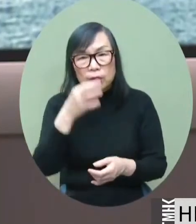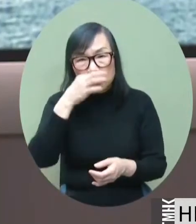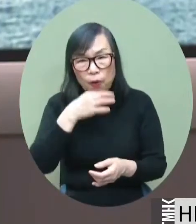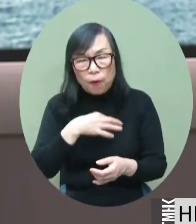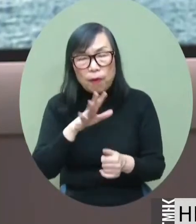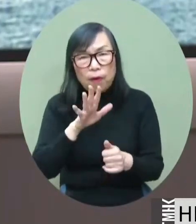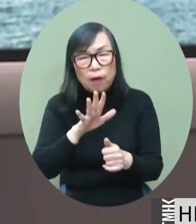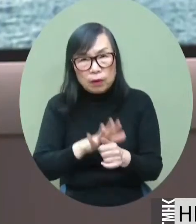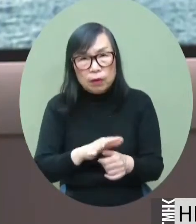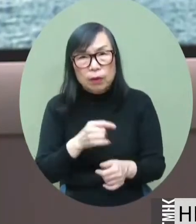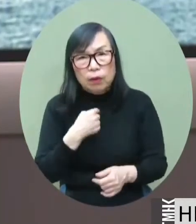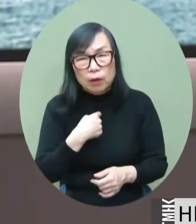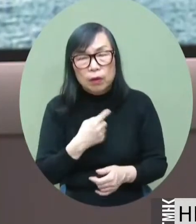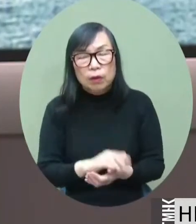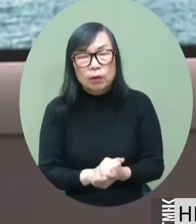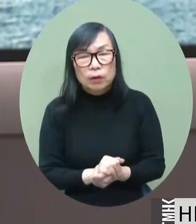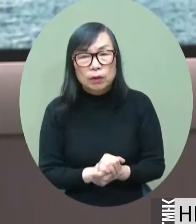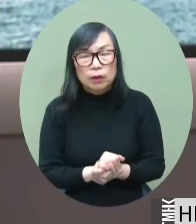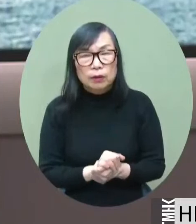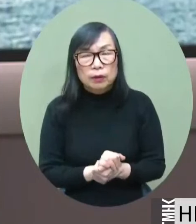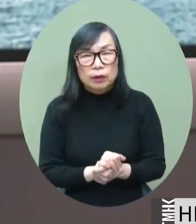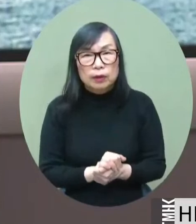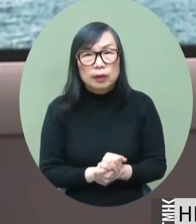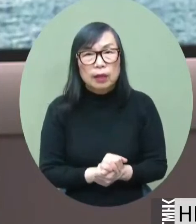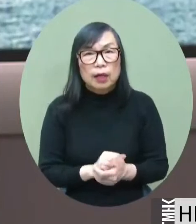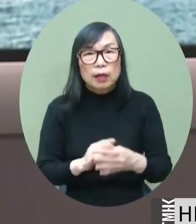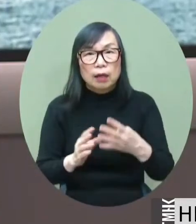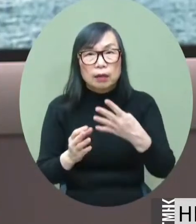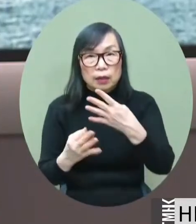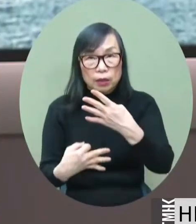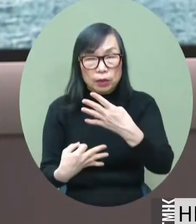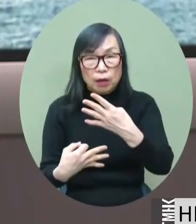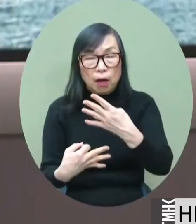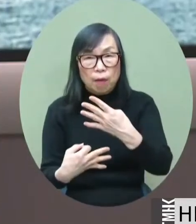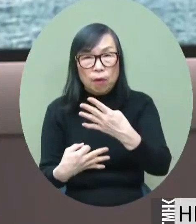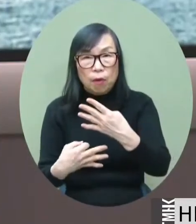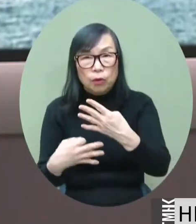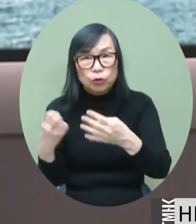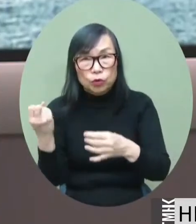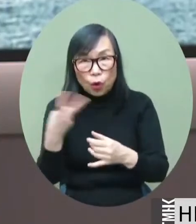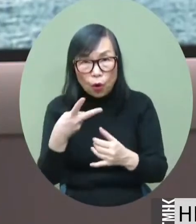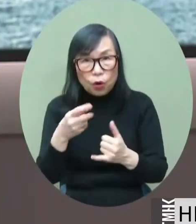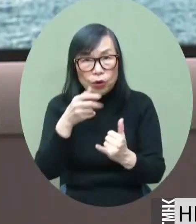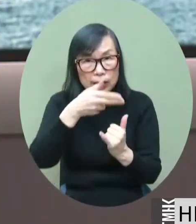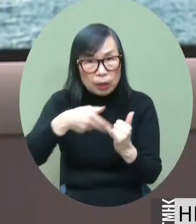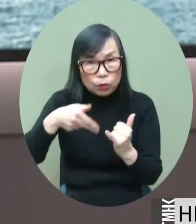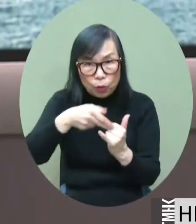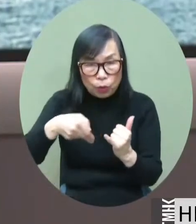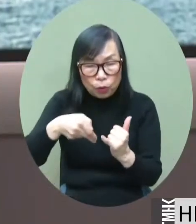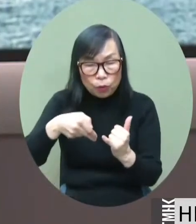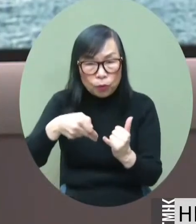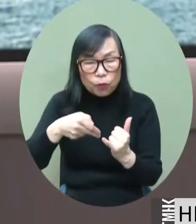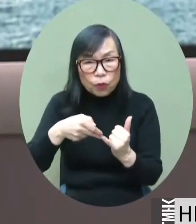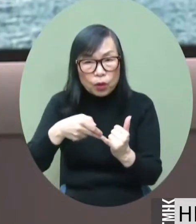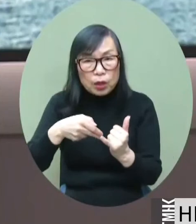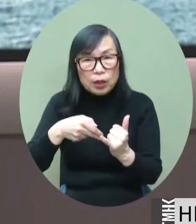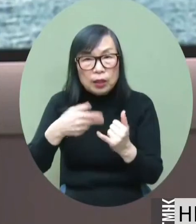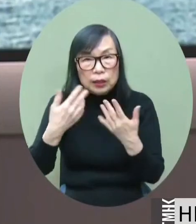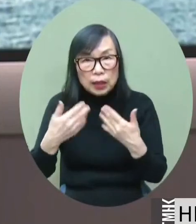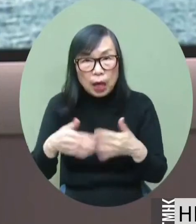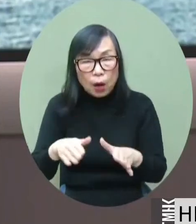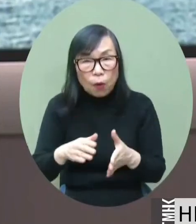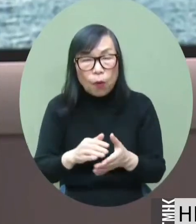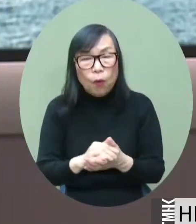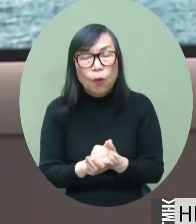blood pressure, and he was on a lot of medication. And on the 3rd of April, he underwent another